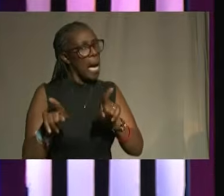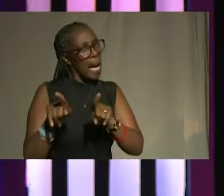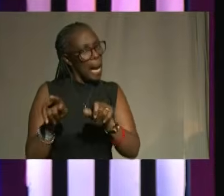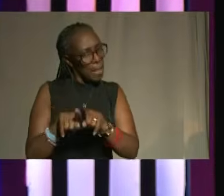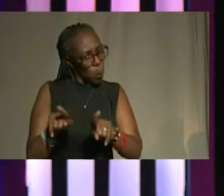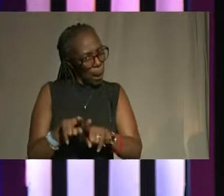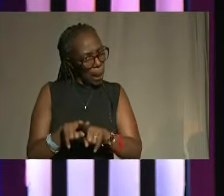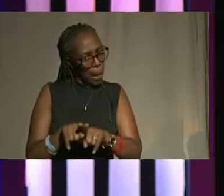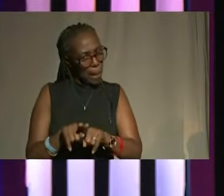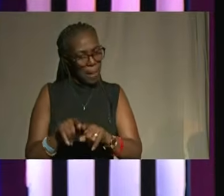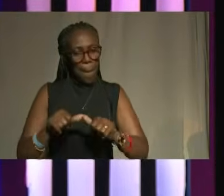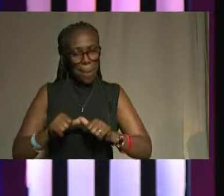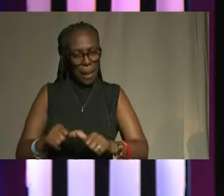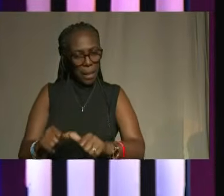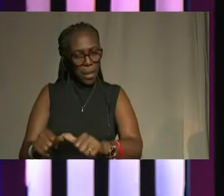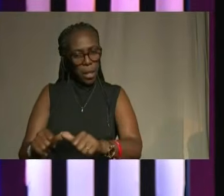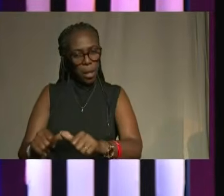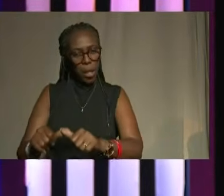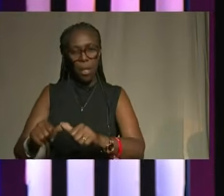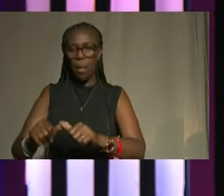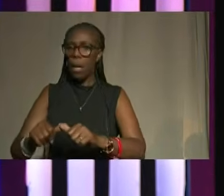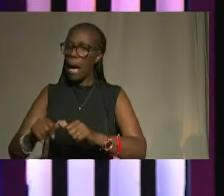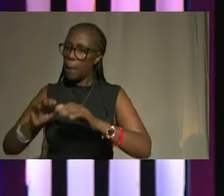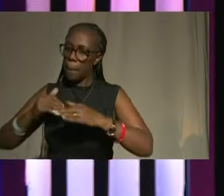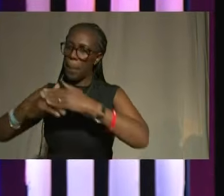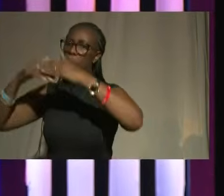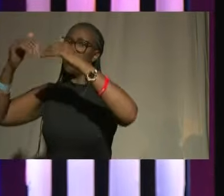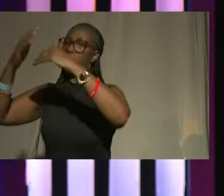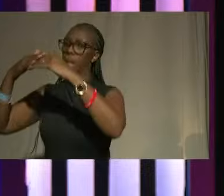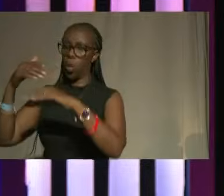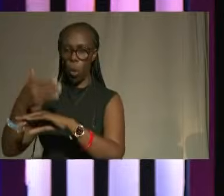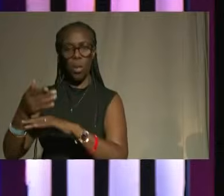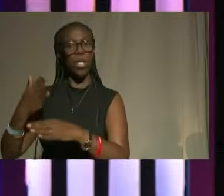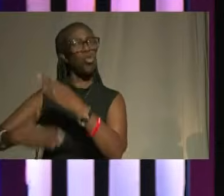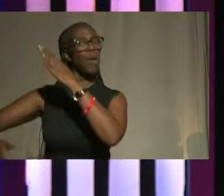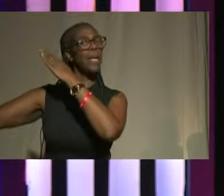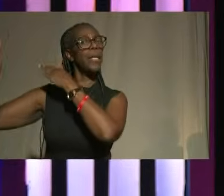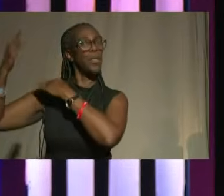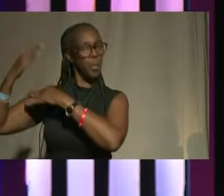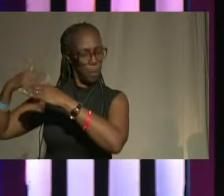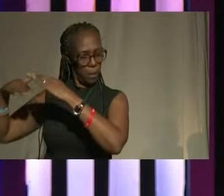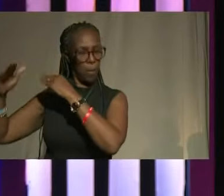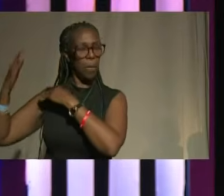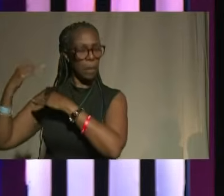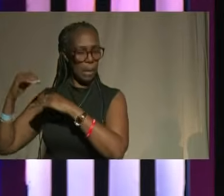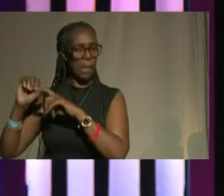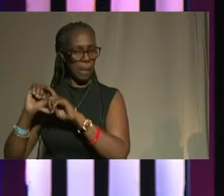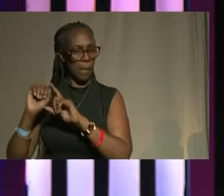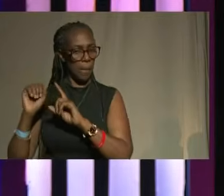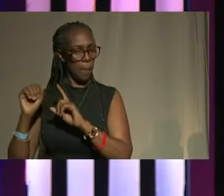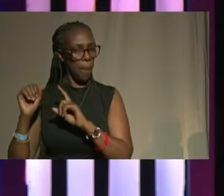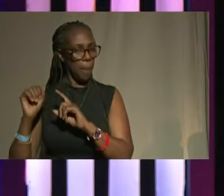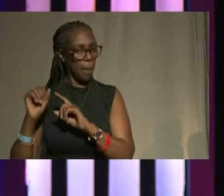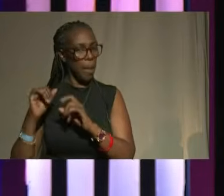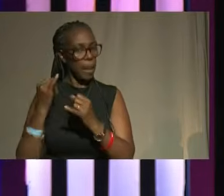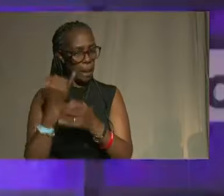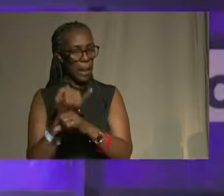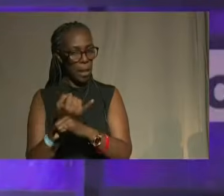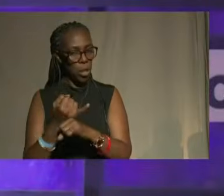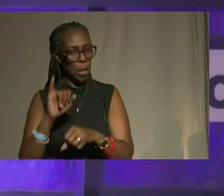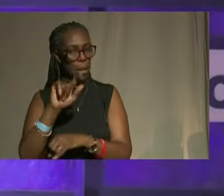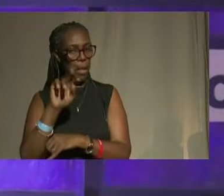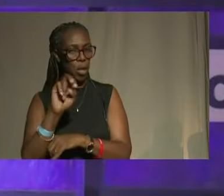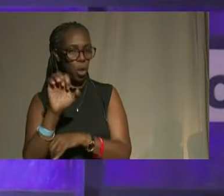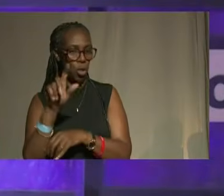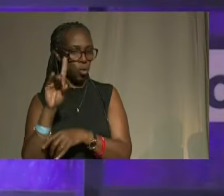and building on the traditional industries that are there. Most persons in Jamaica today, young persons who have a skill,